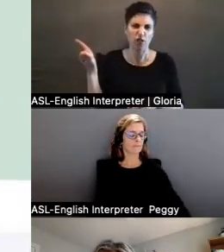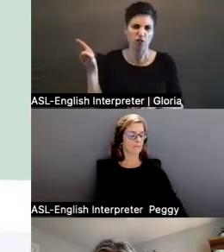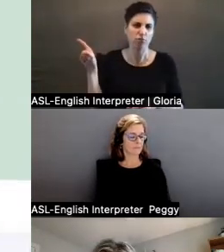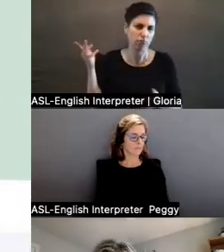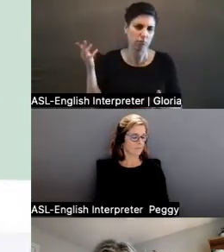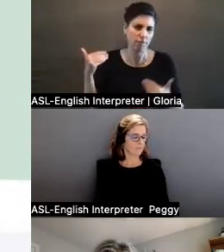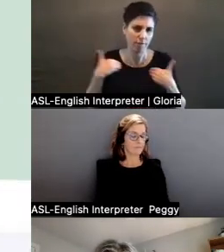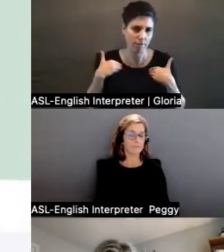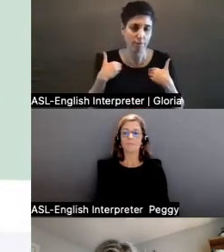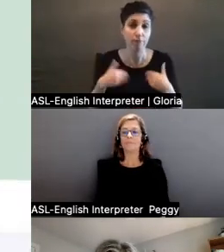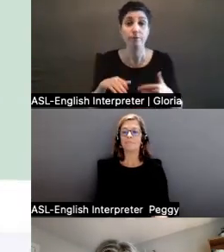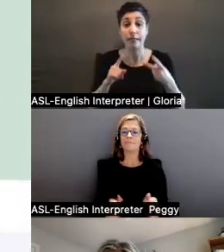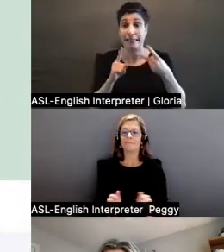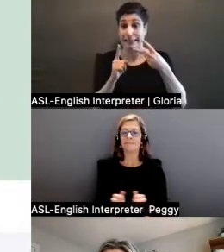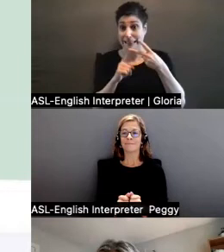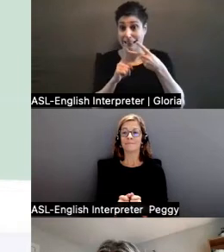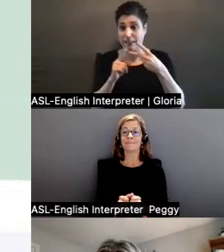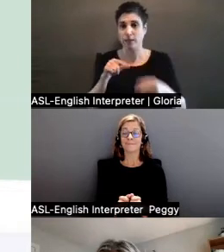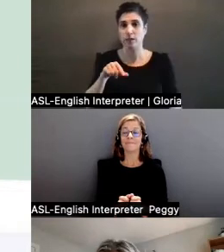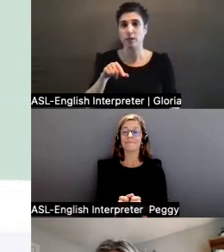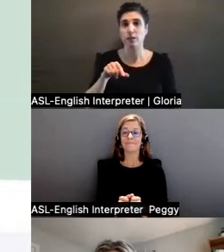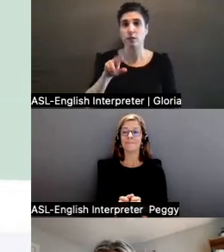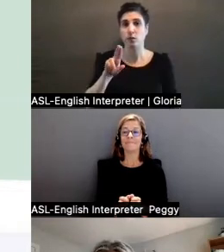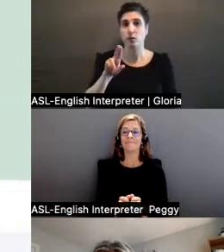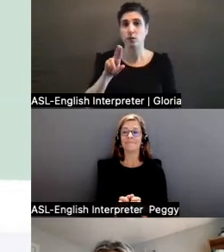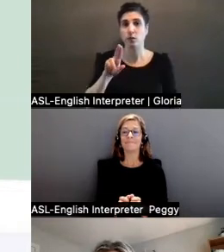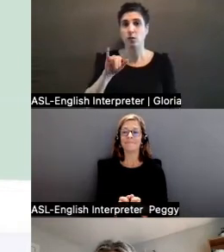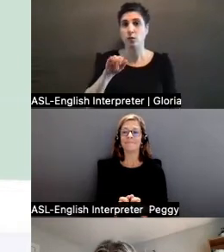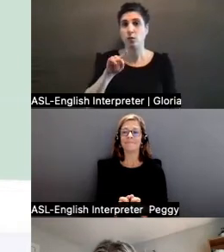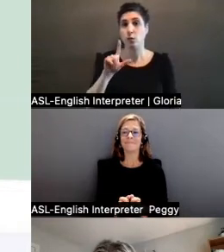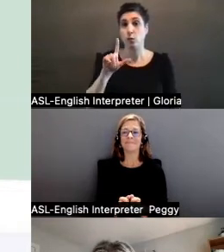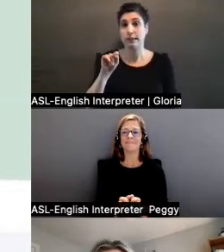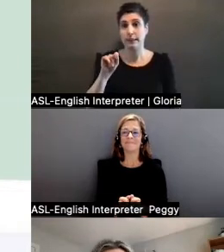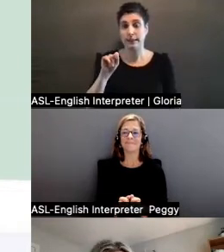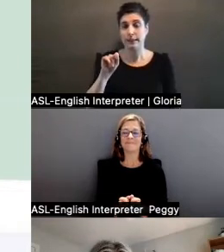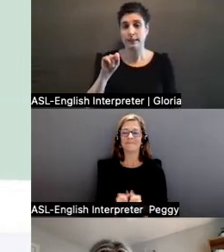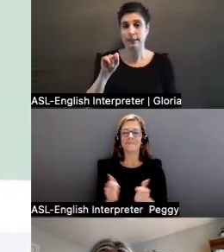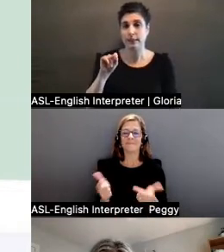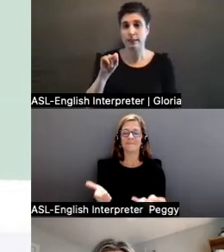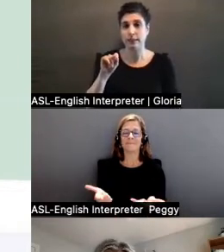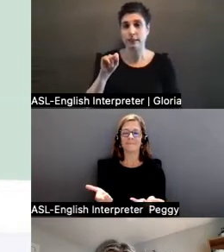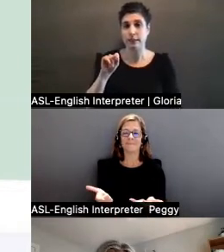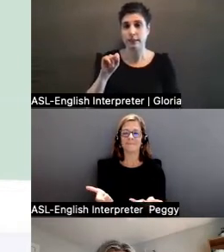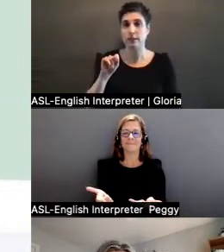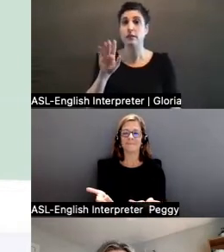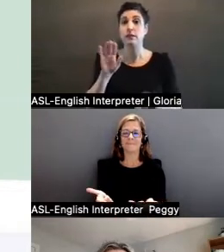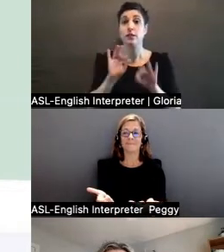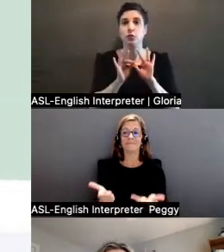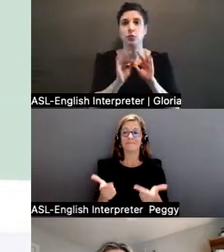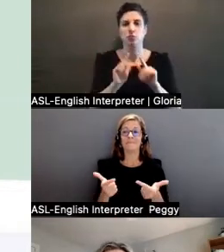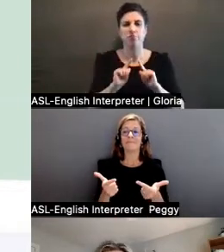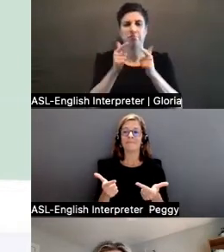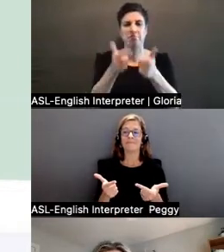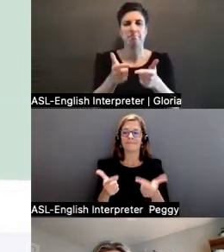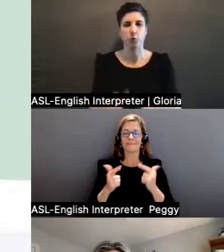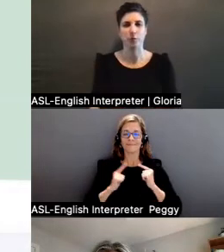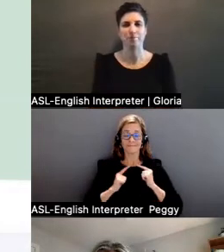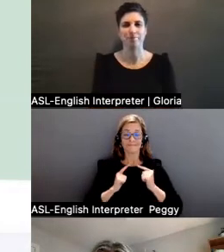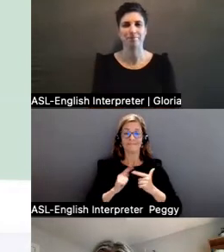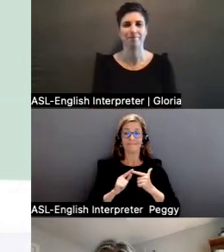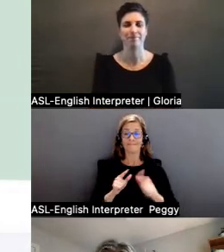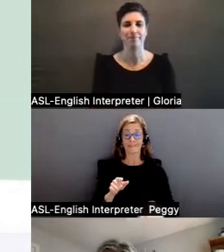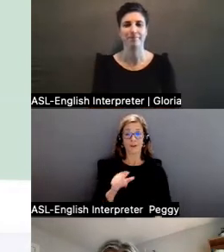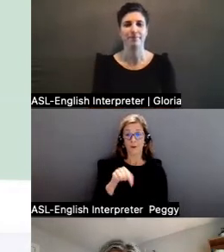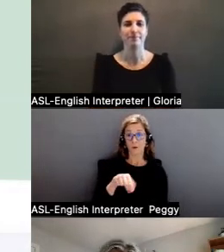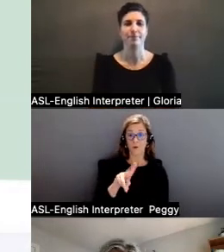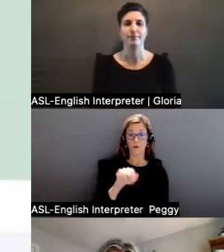The other tool we are mentioning or was mentioned in the session was Quizlet. It wasn't really demonstrated. But for this one, what's nice